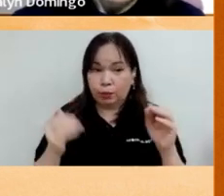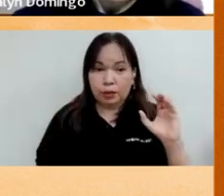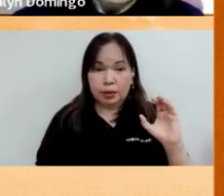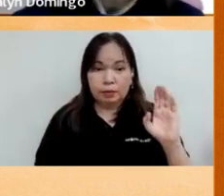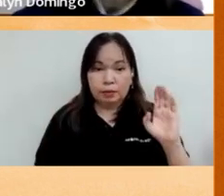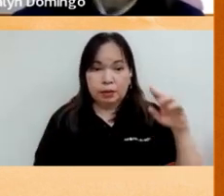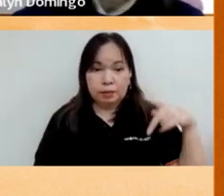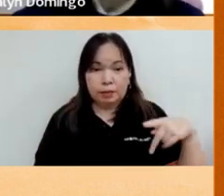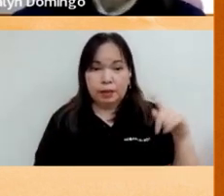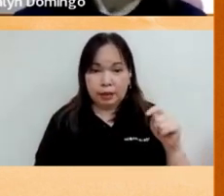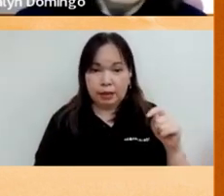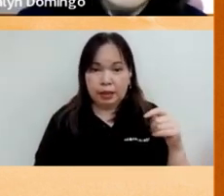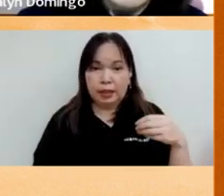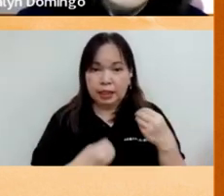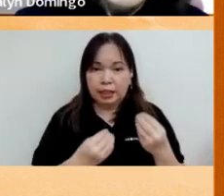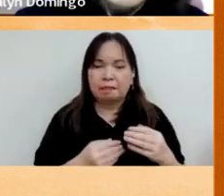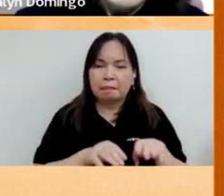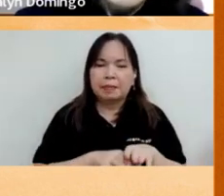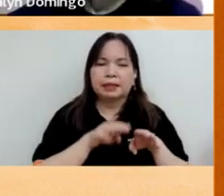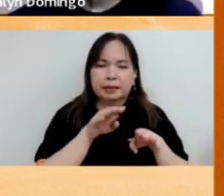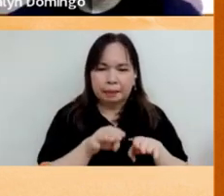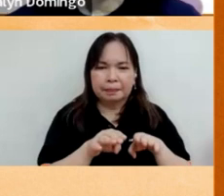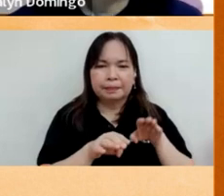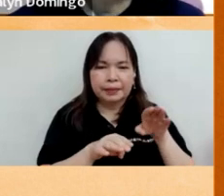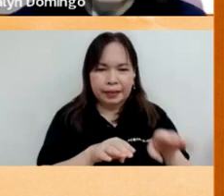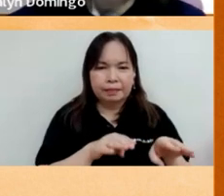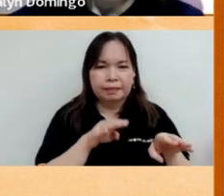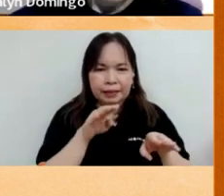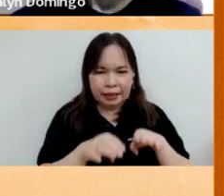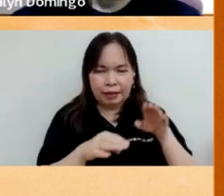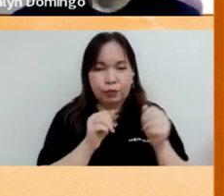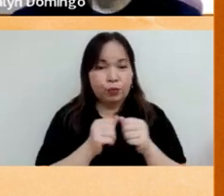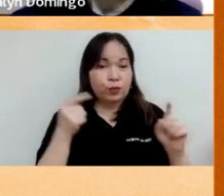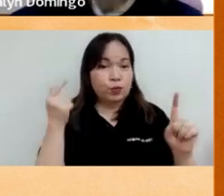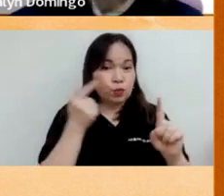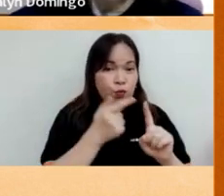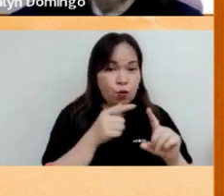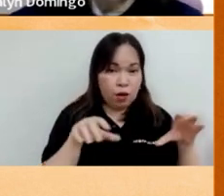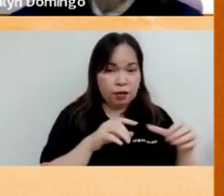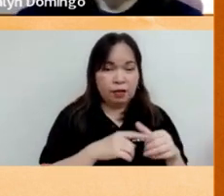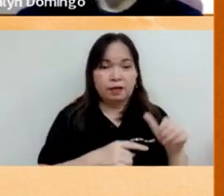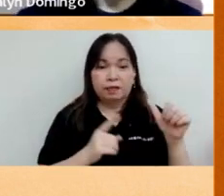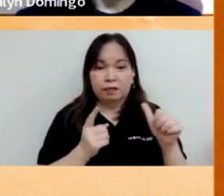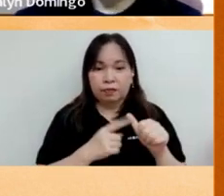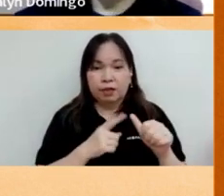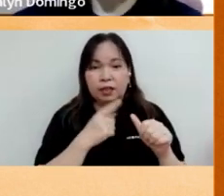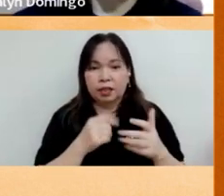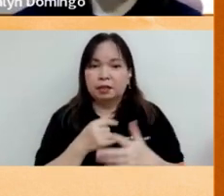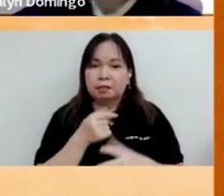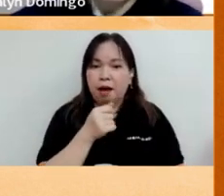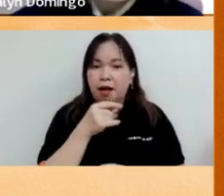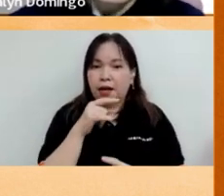structured, goal-directed activities, while of course still allowing the child to bring spontaneous material to the